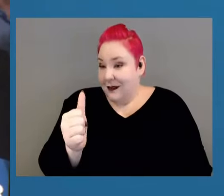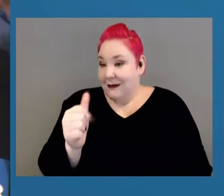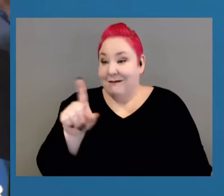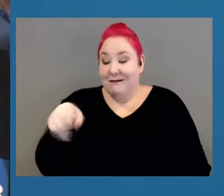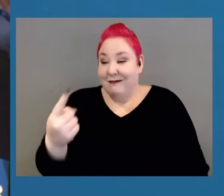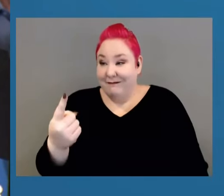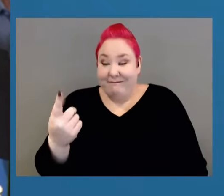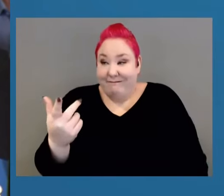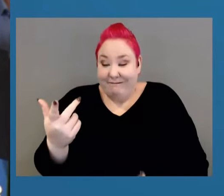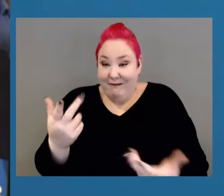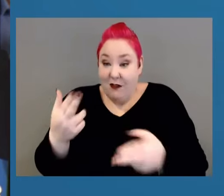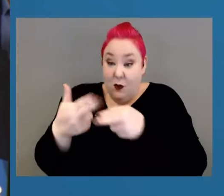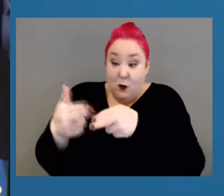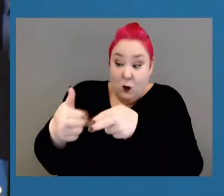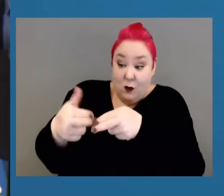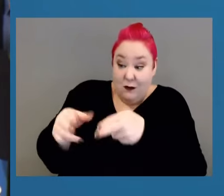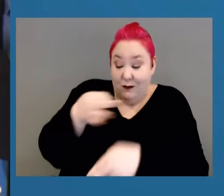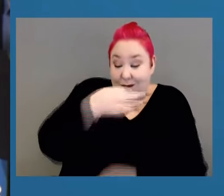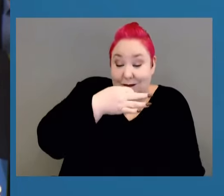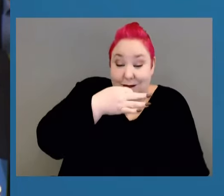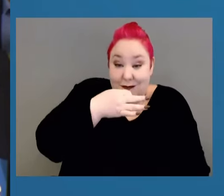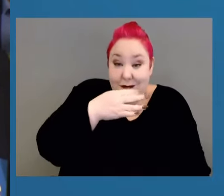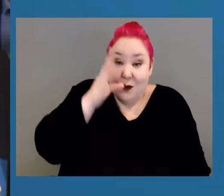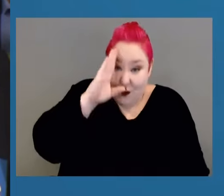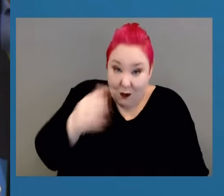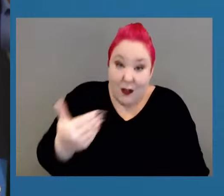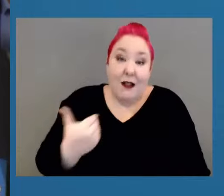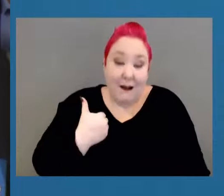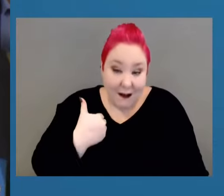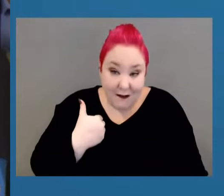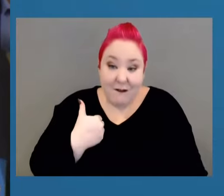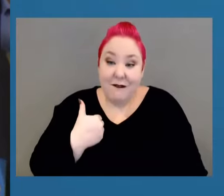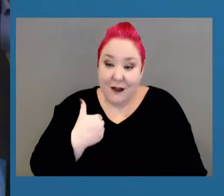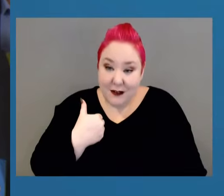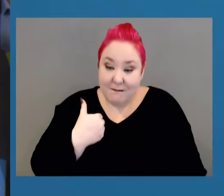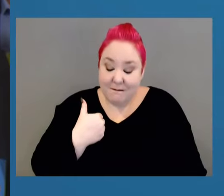time, we're going to have